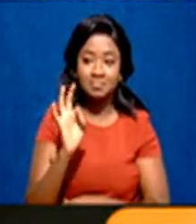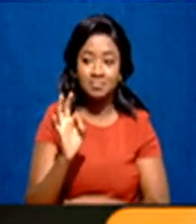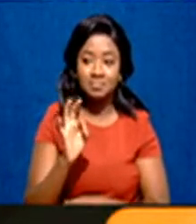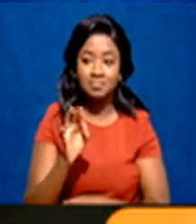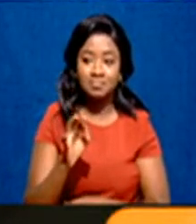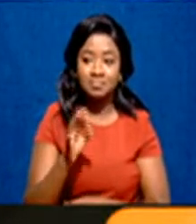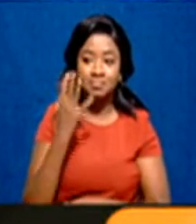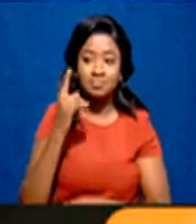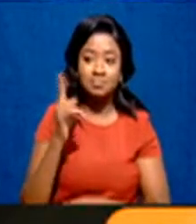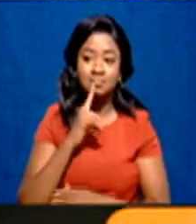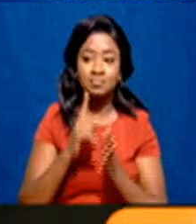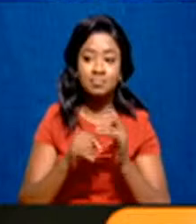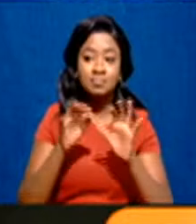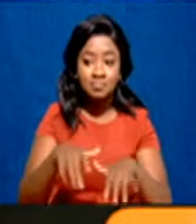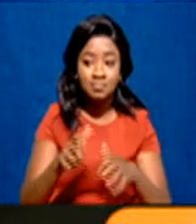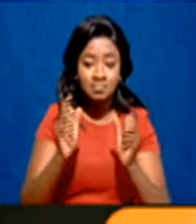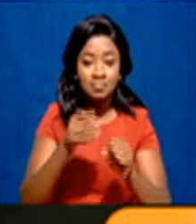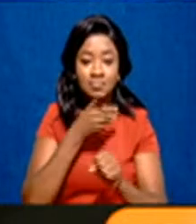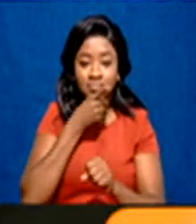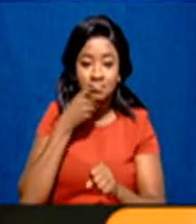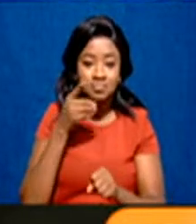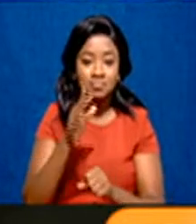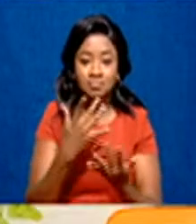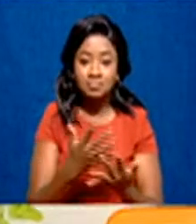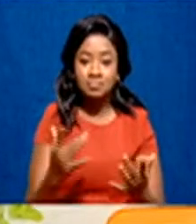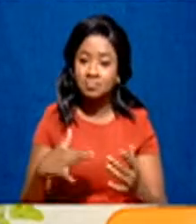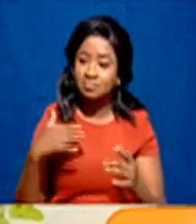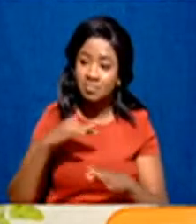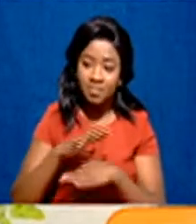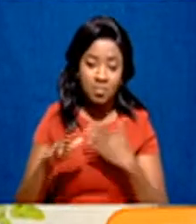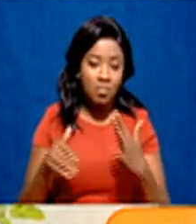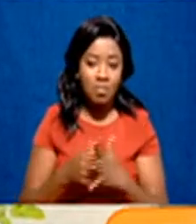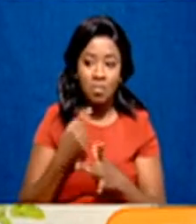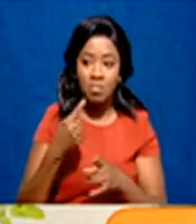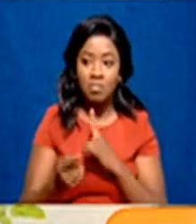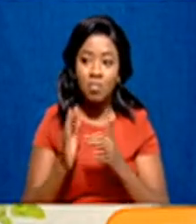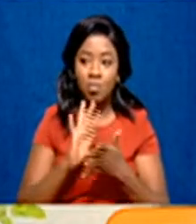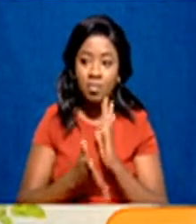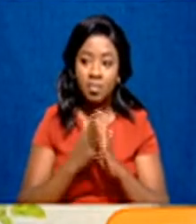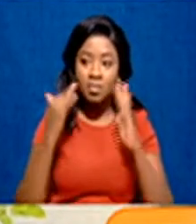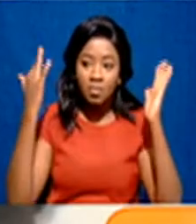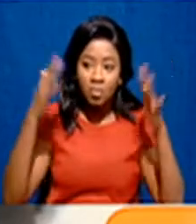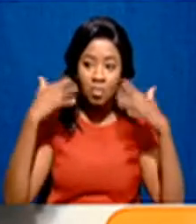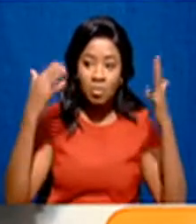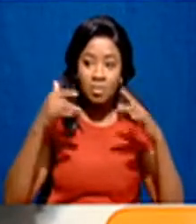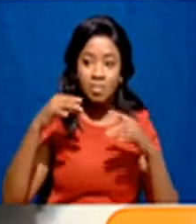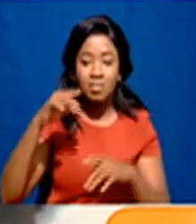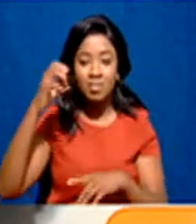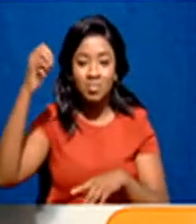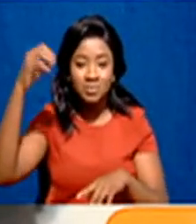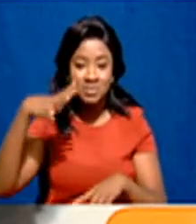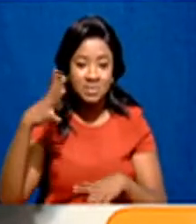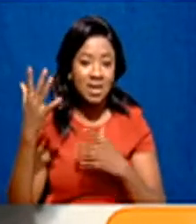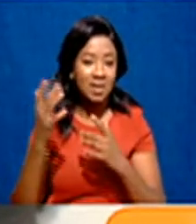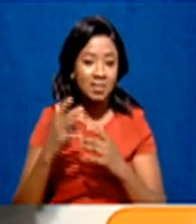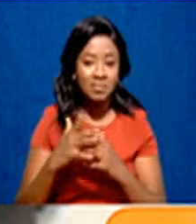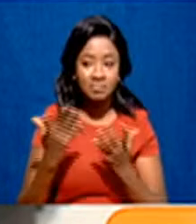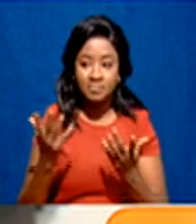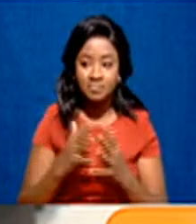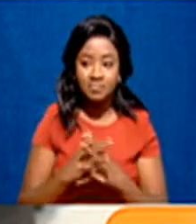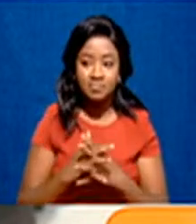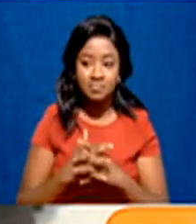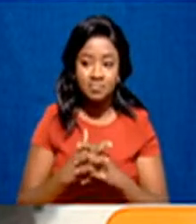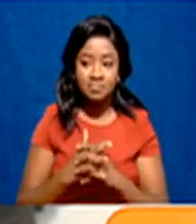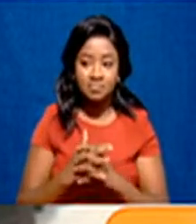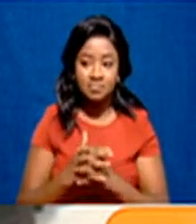Nyamai says farmers can dry their produce throughout the year without worrying about weather patterns. This system actually also has a